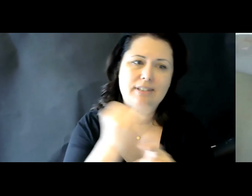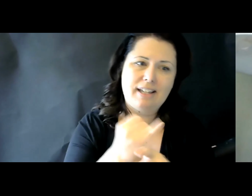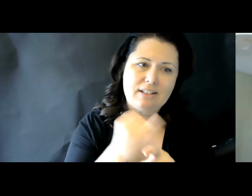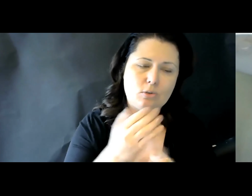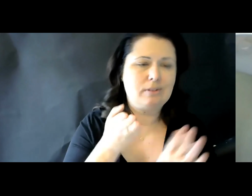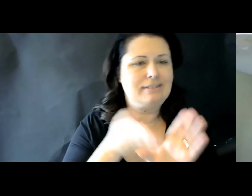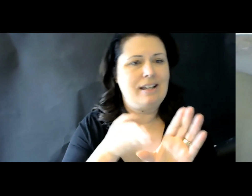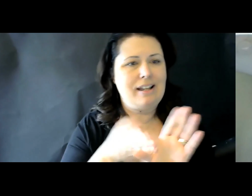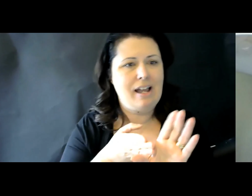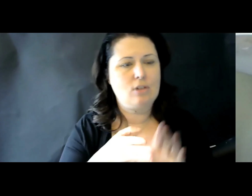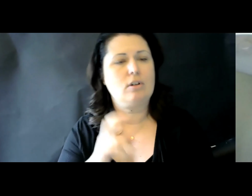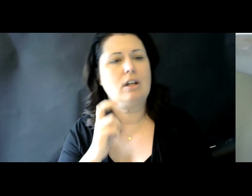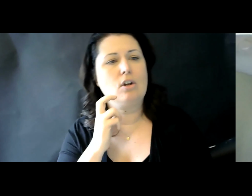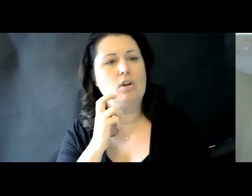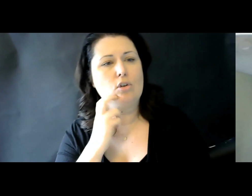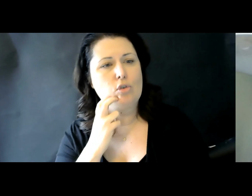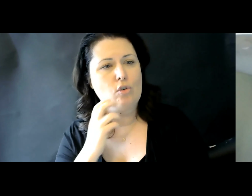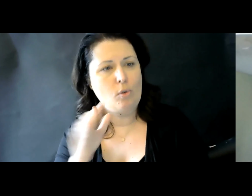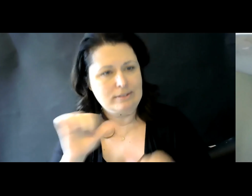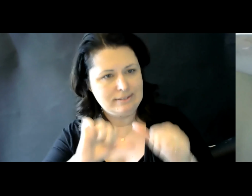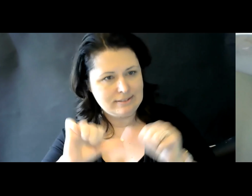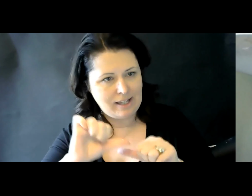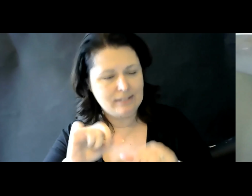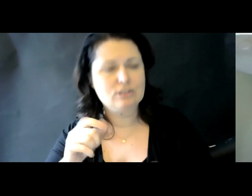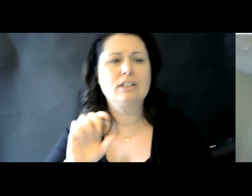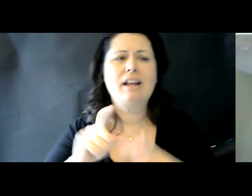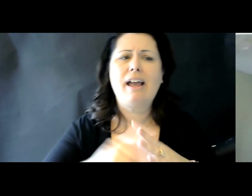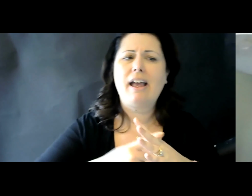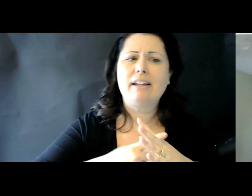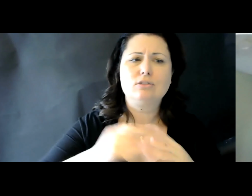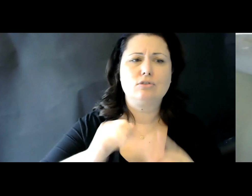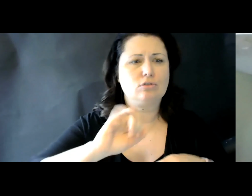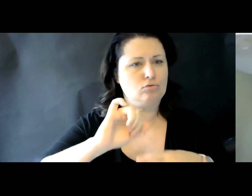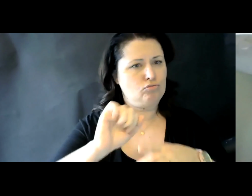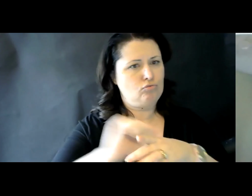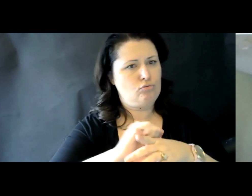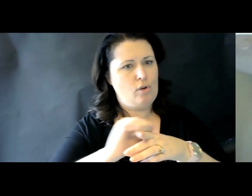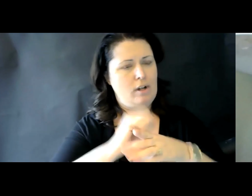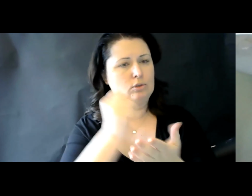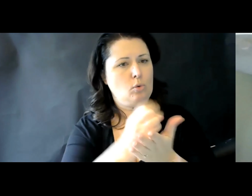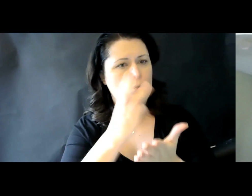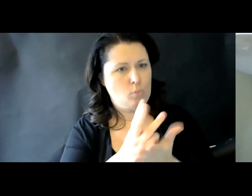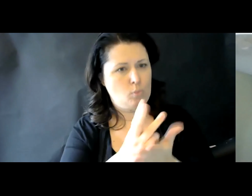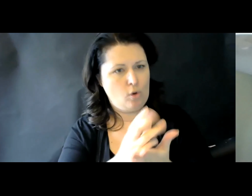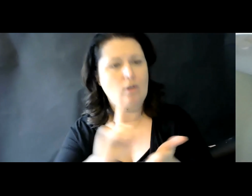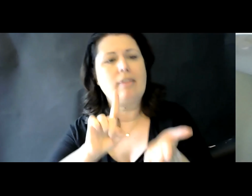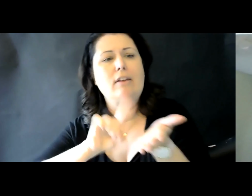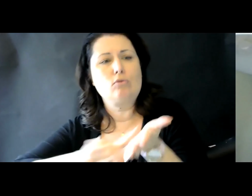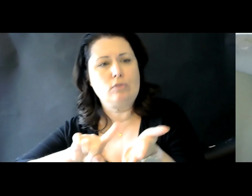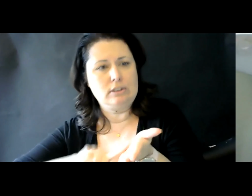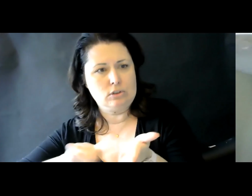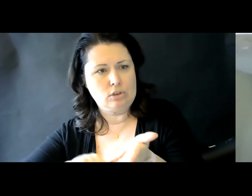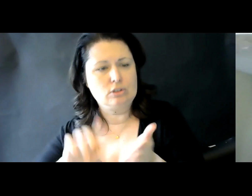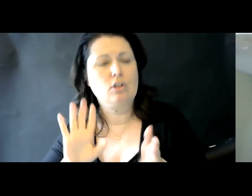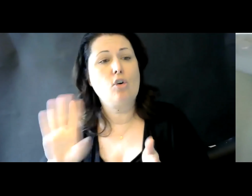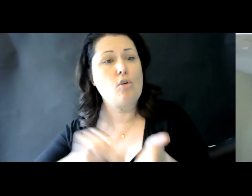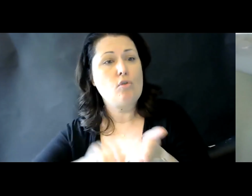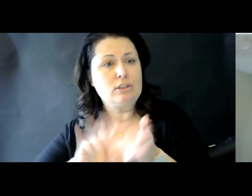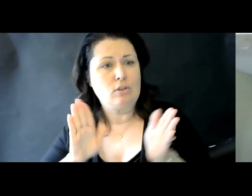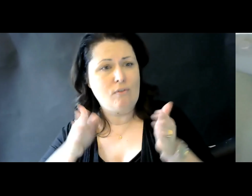and Neuroscience. Jo originally trained as a social worker before focusing on research. In her research, she has focused on homelessness and